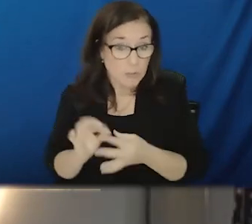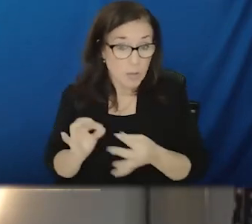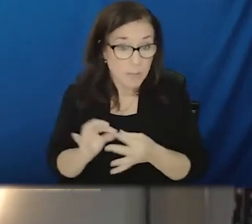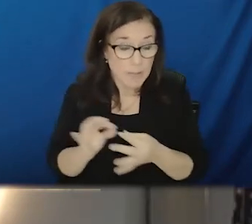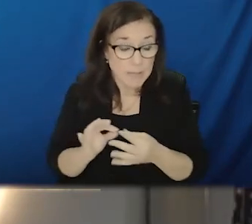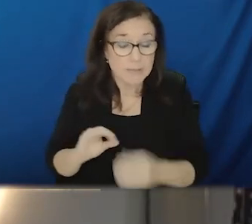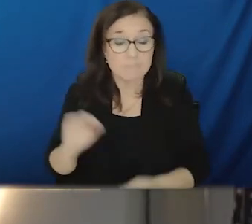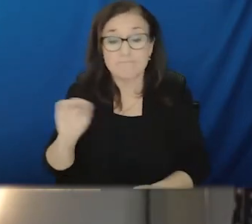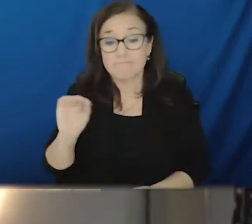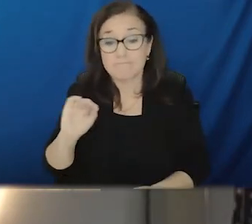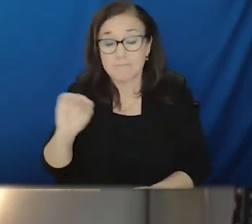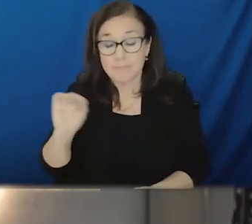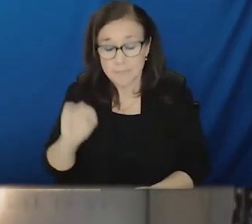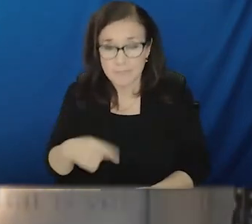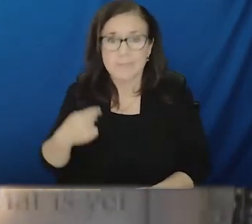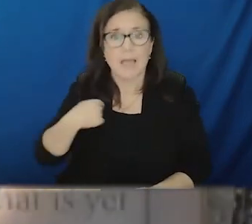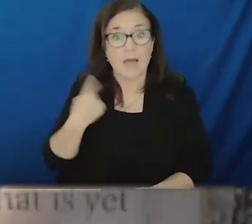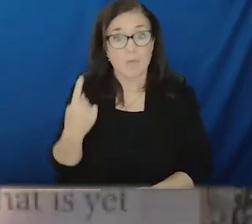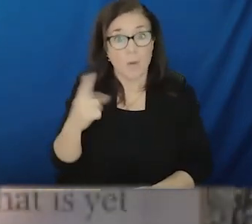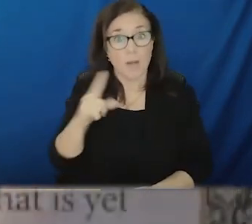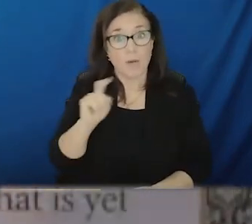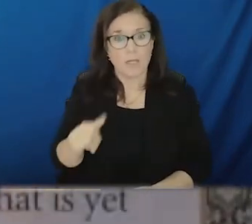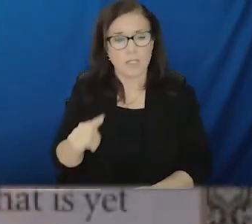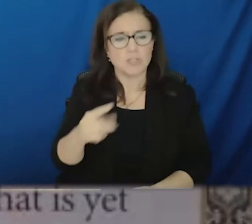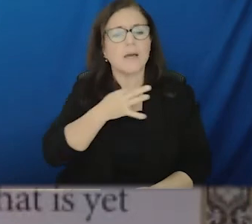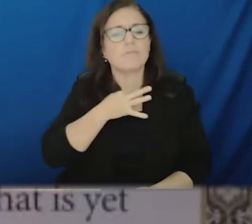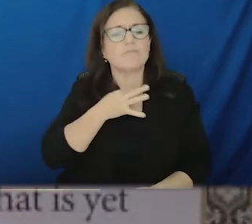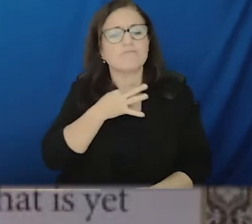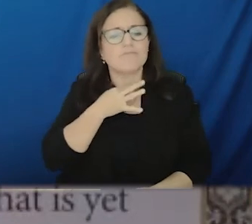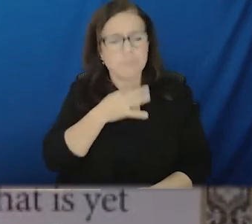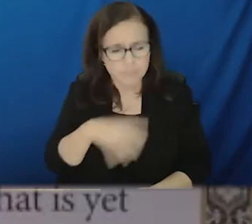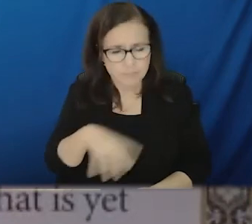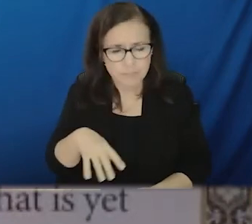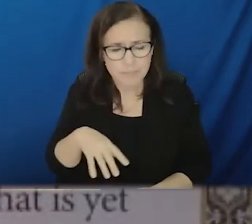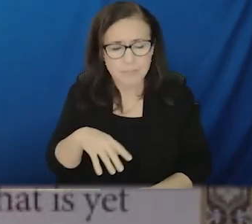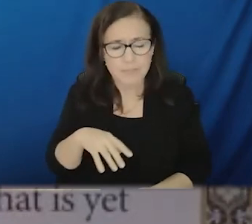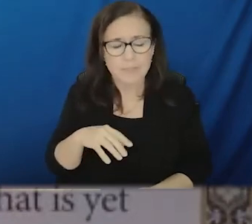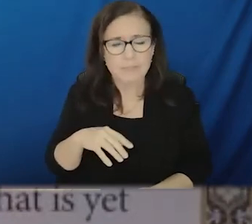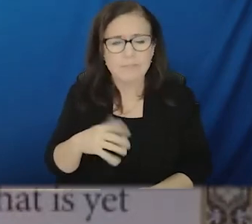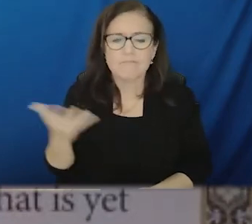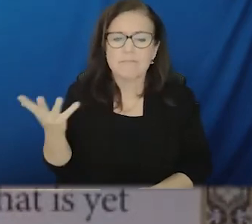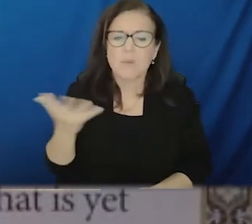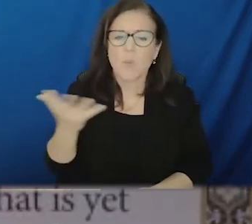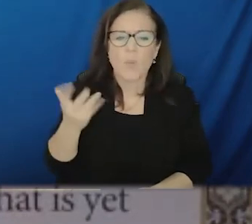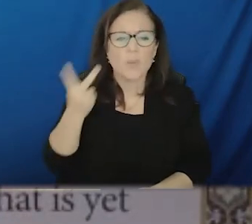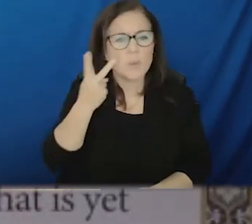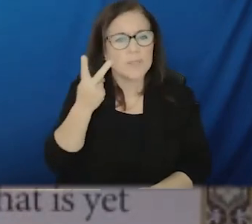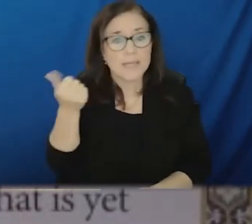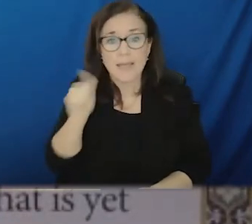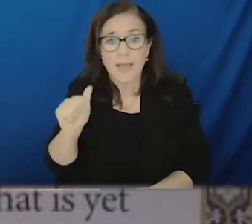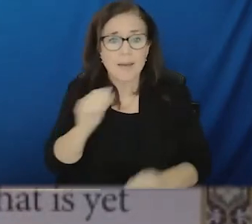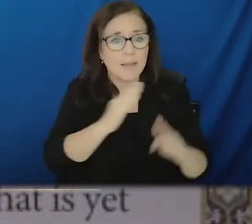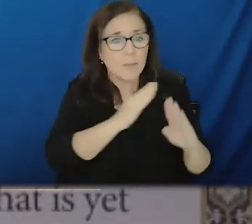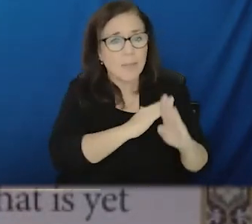Great. I just have one question. I also would like to know, what do you see are the roadblocks or